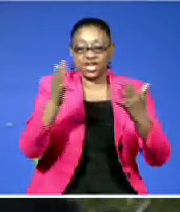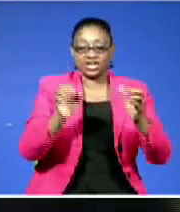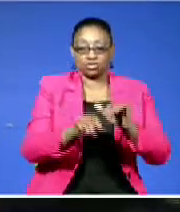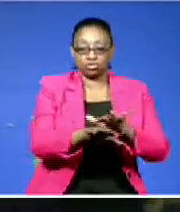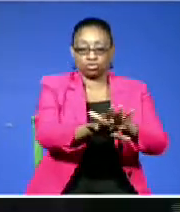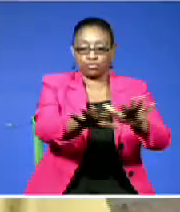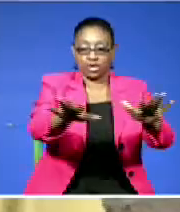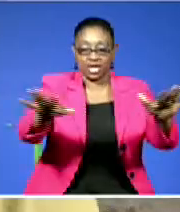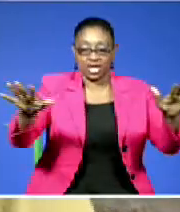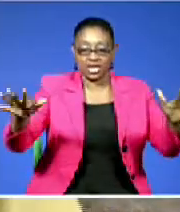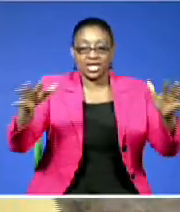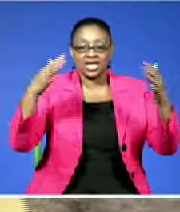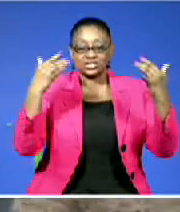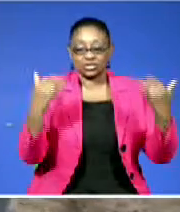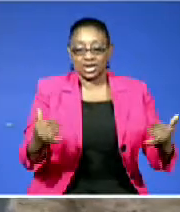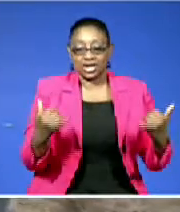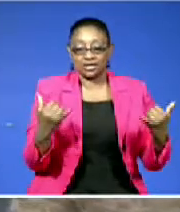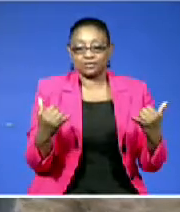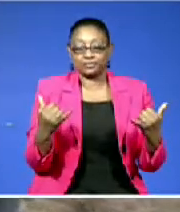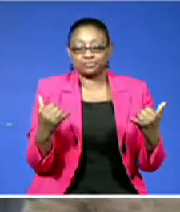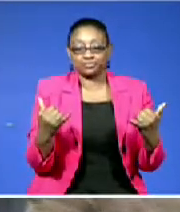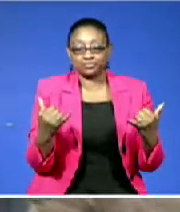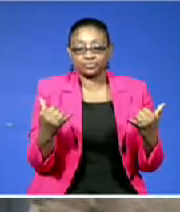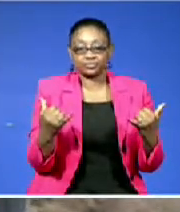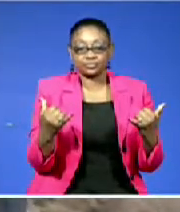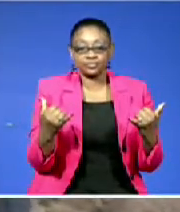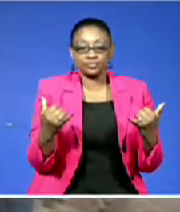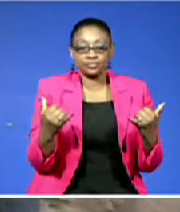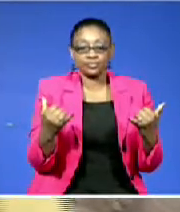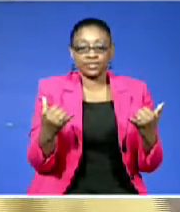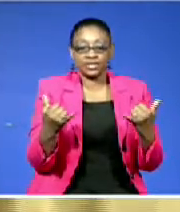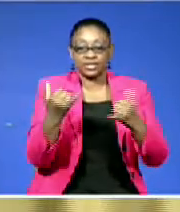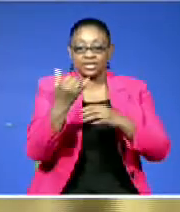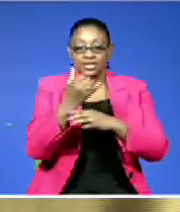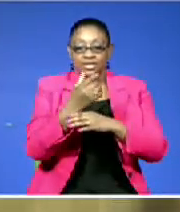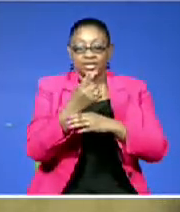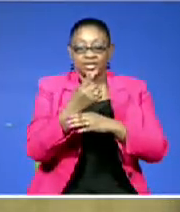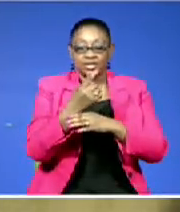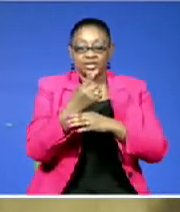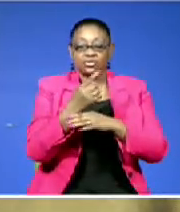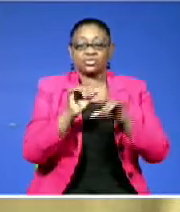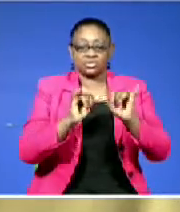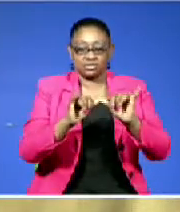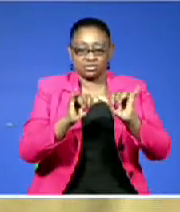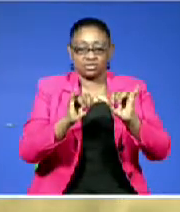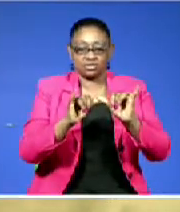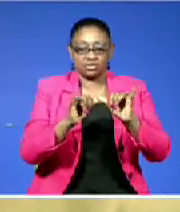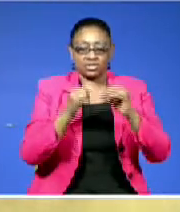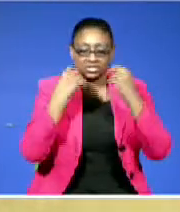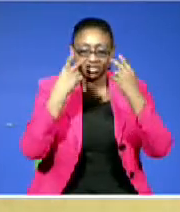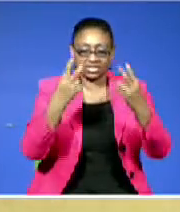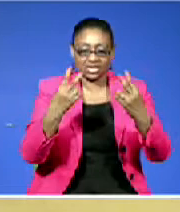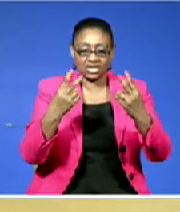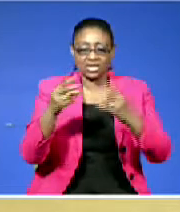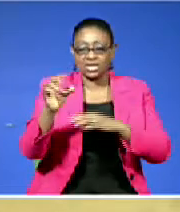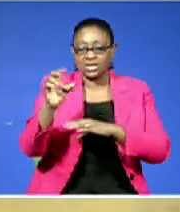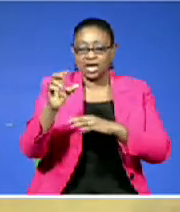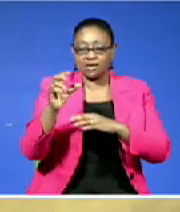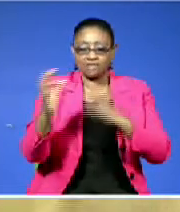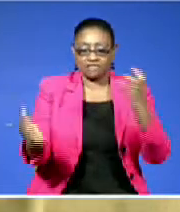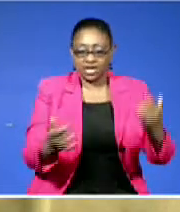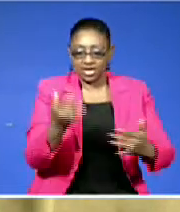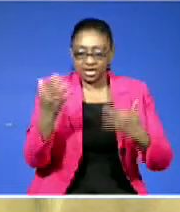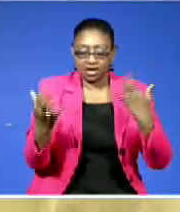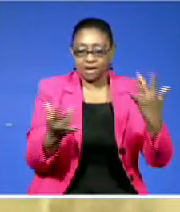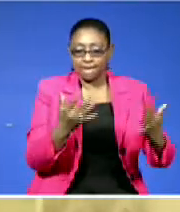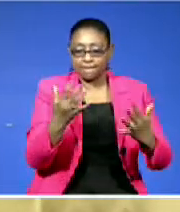was slowing down. Right now, that is still probably burning. It's in the C&D, in this construction